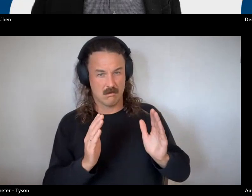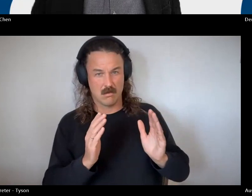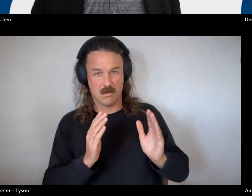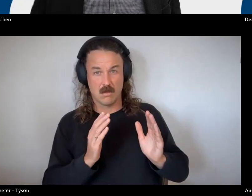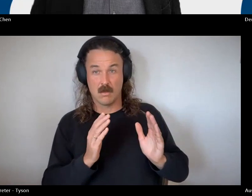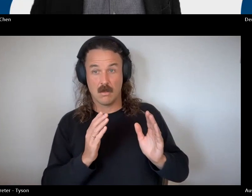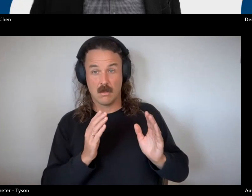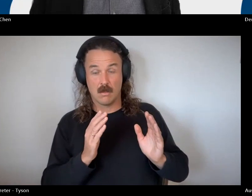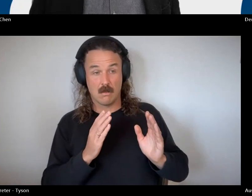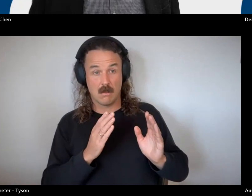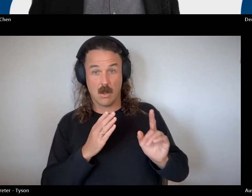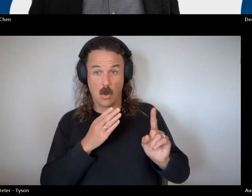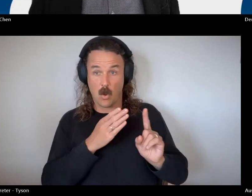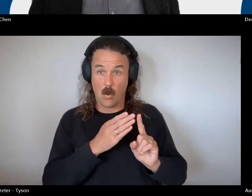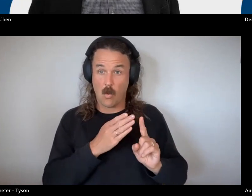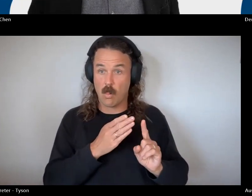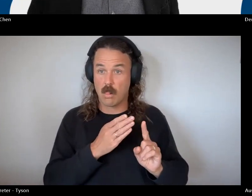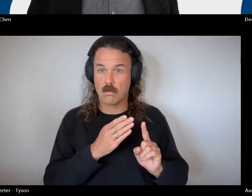that.